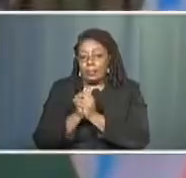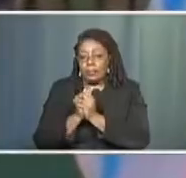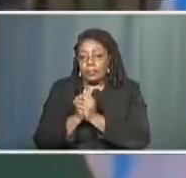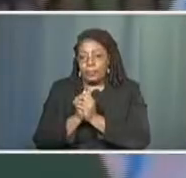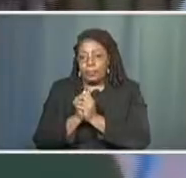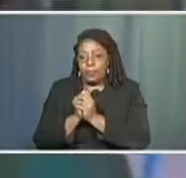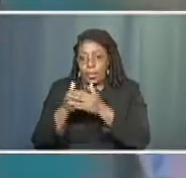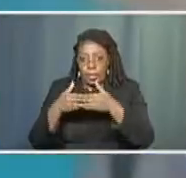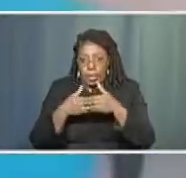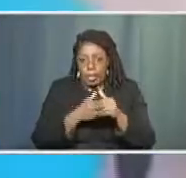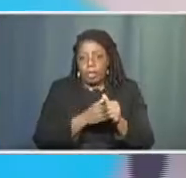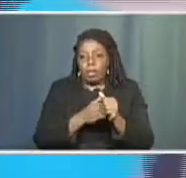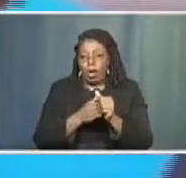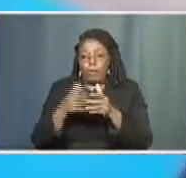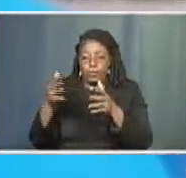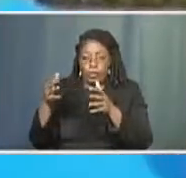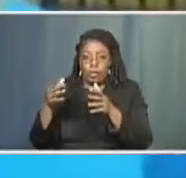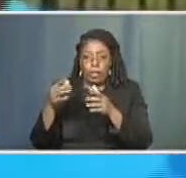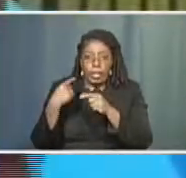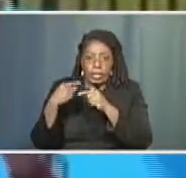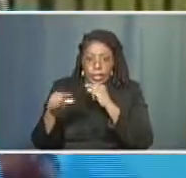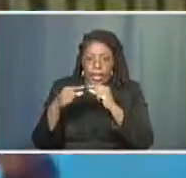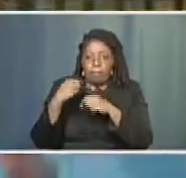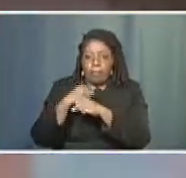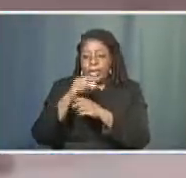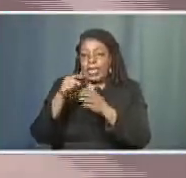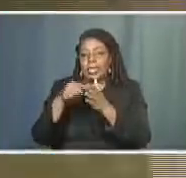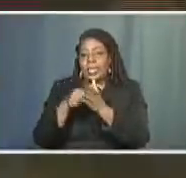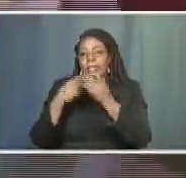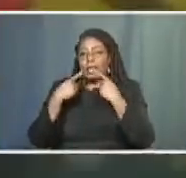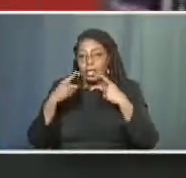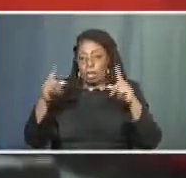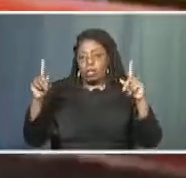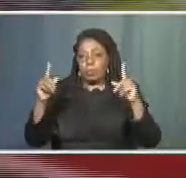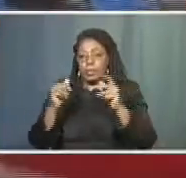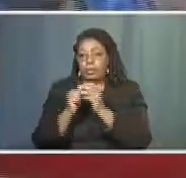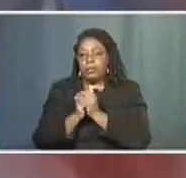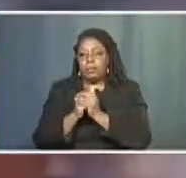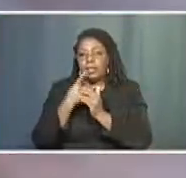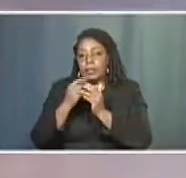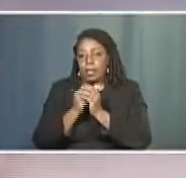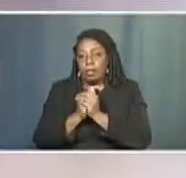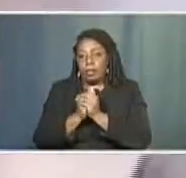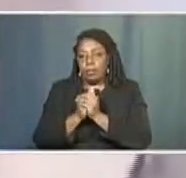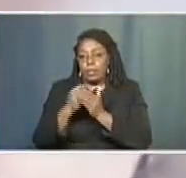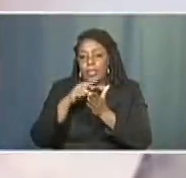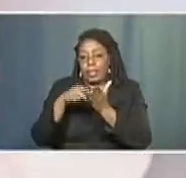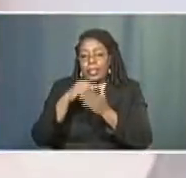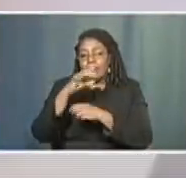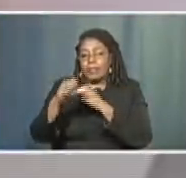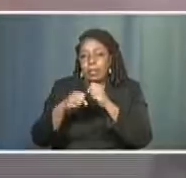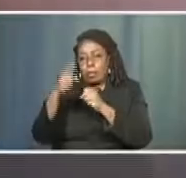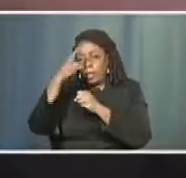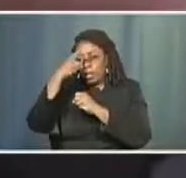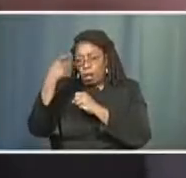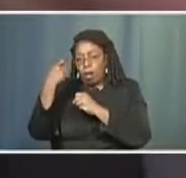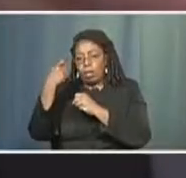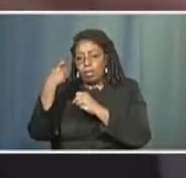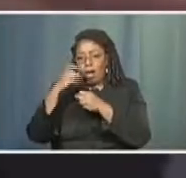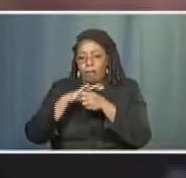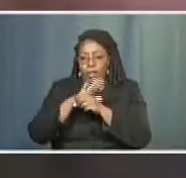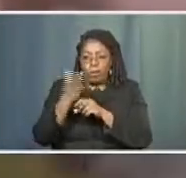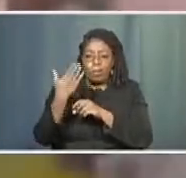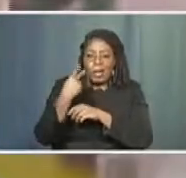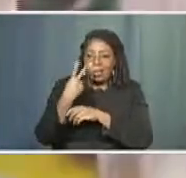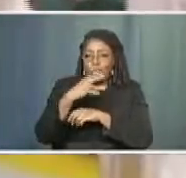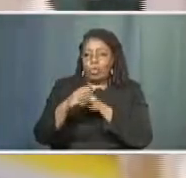Director of the bowl game, Richard Giannani, making this special announcement. This year, because of COVID, the last 2 years, and